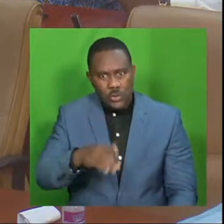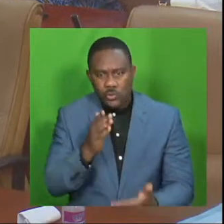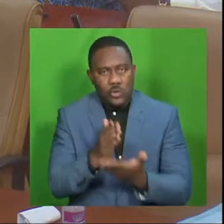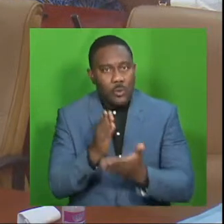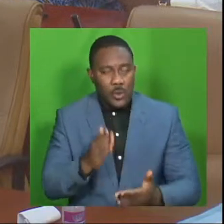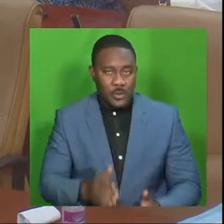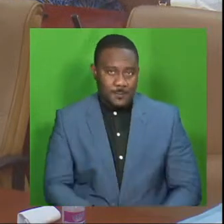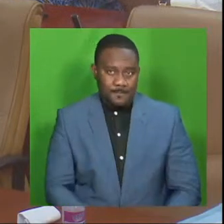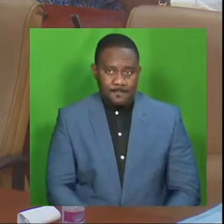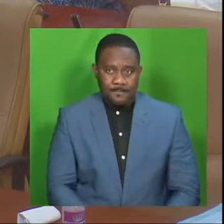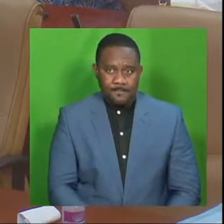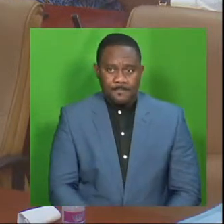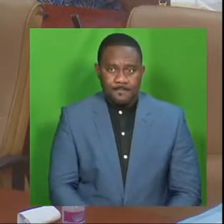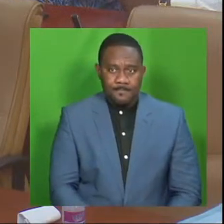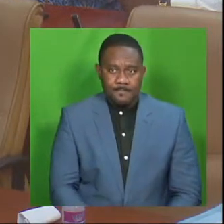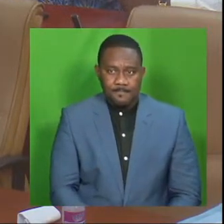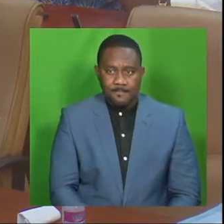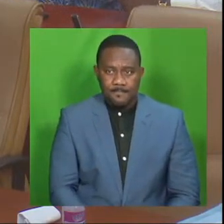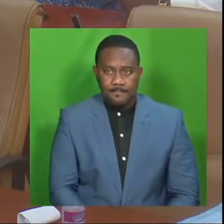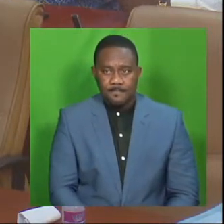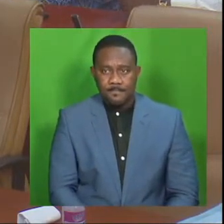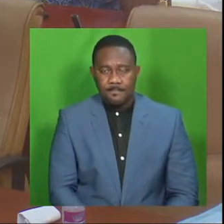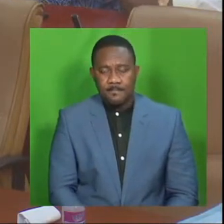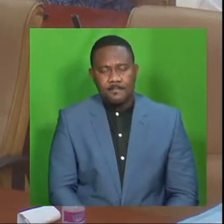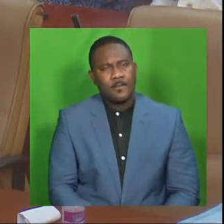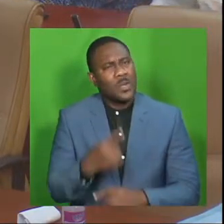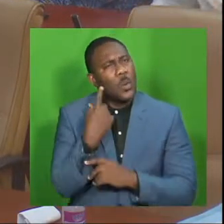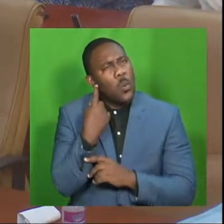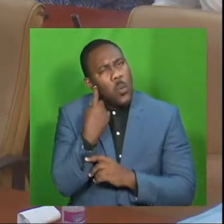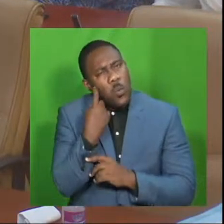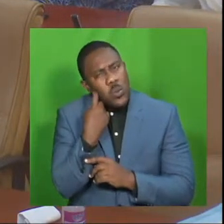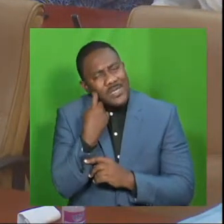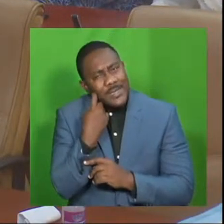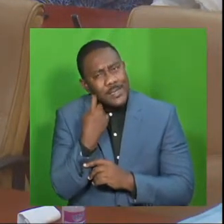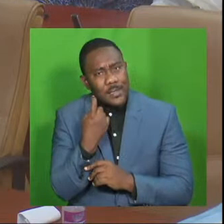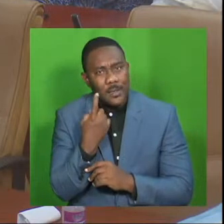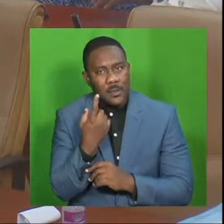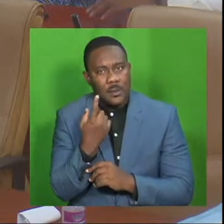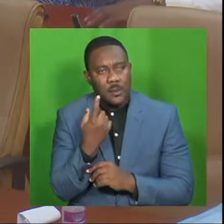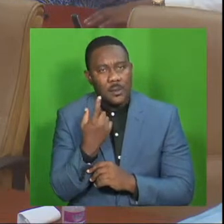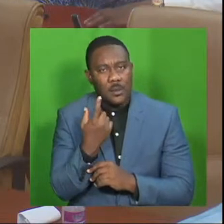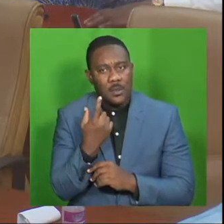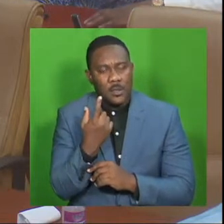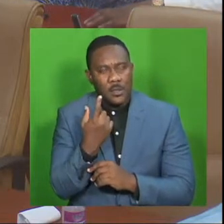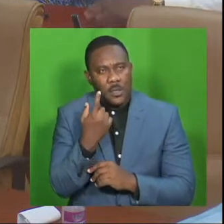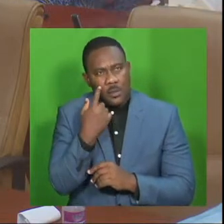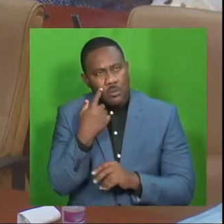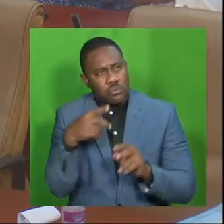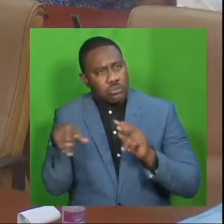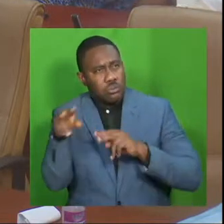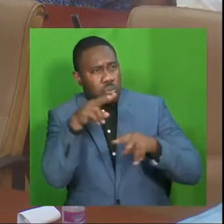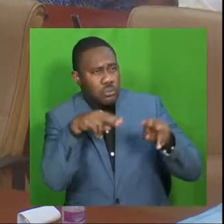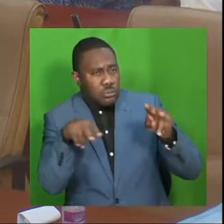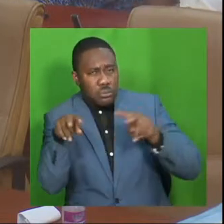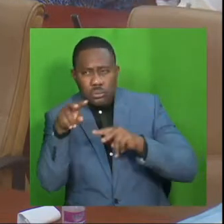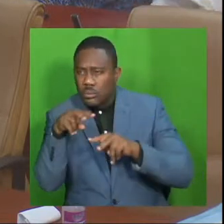jinx and move ahead. Recently, if you look across the country, a